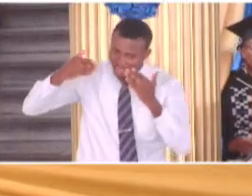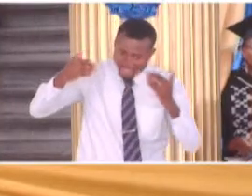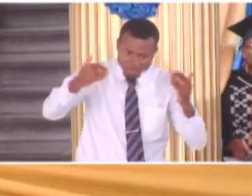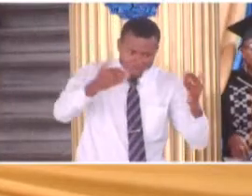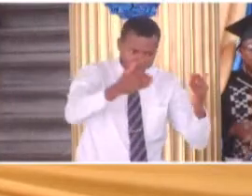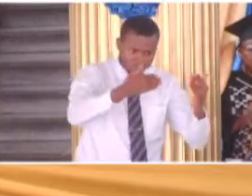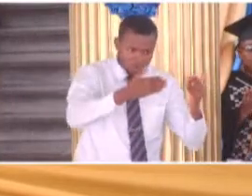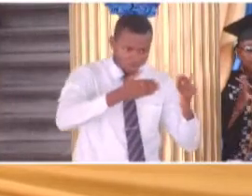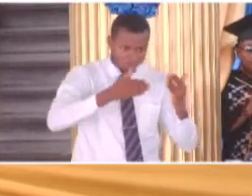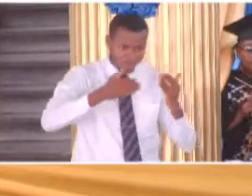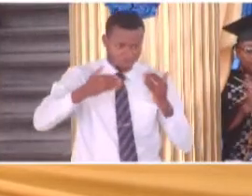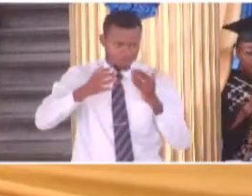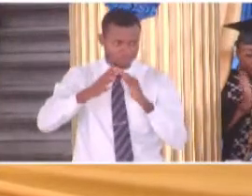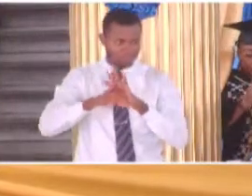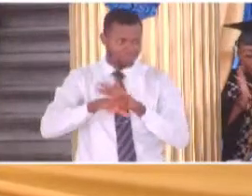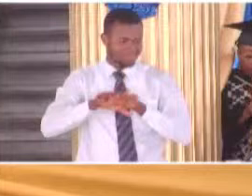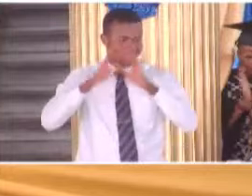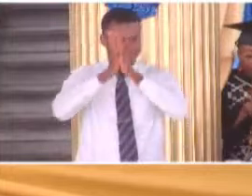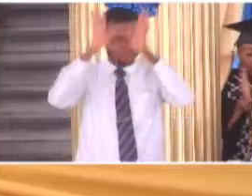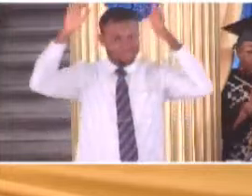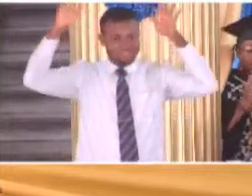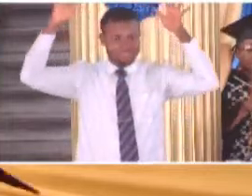best.